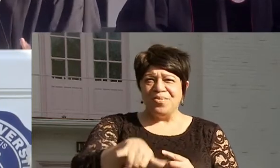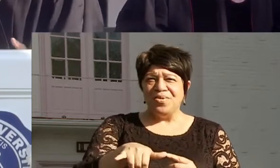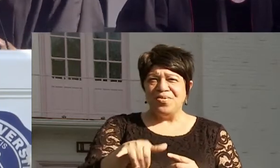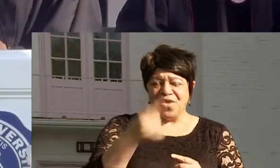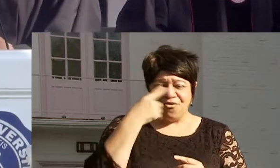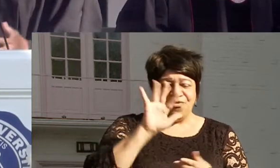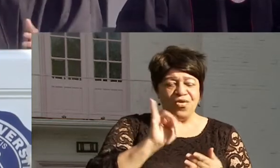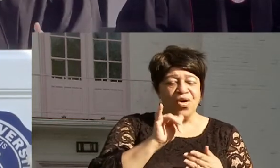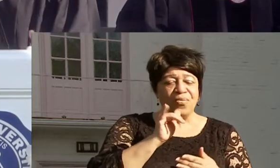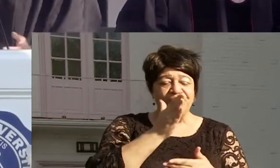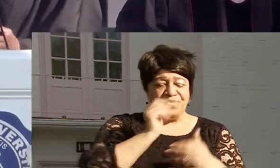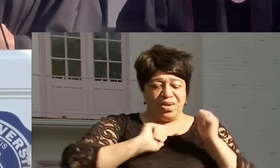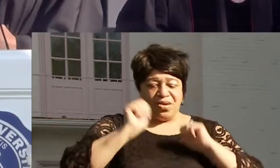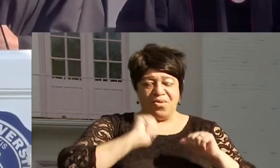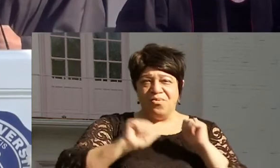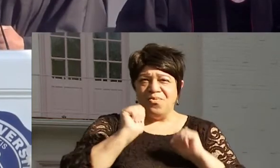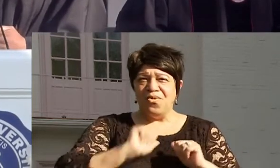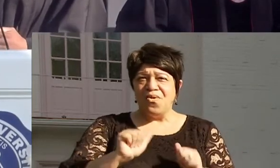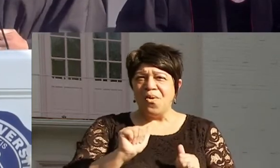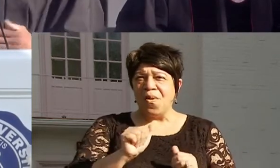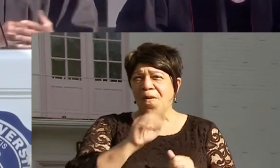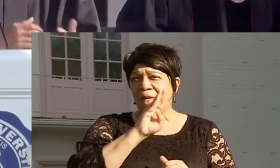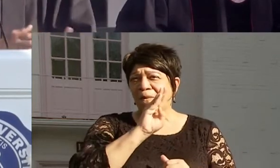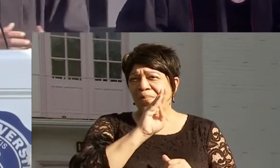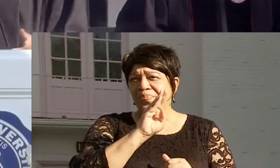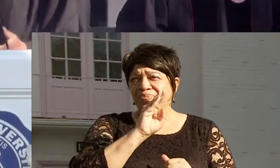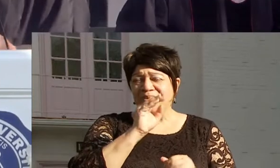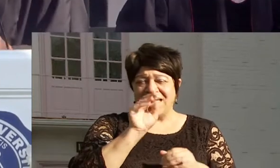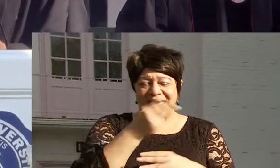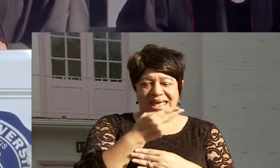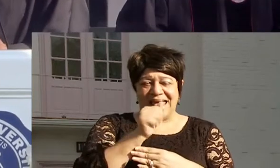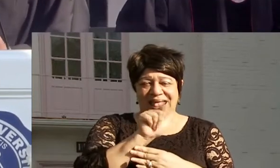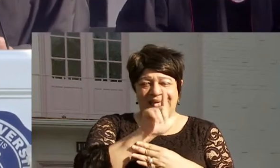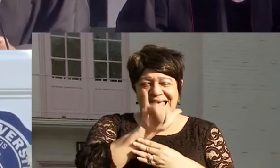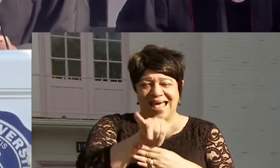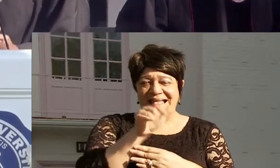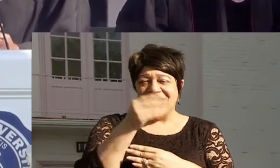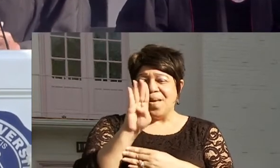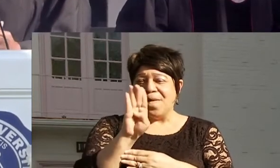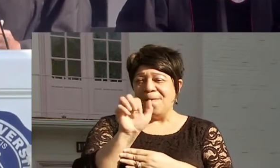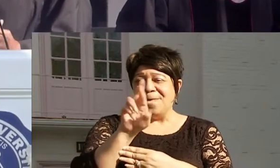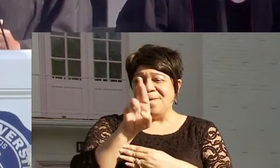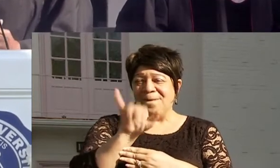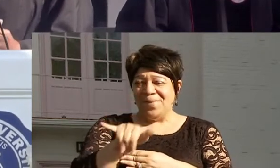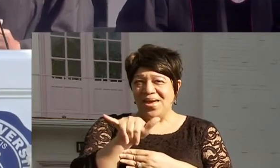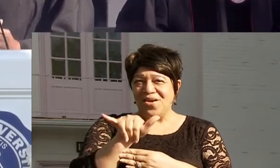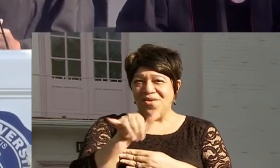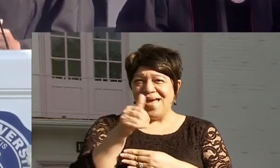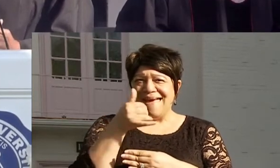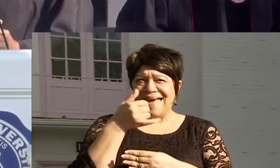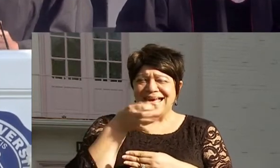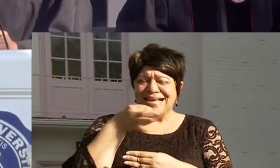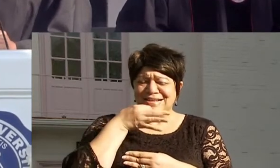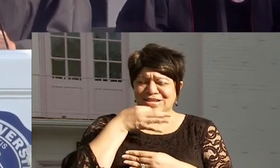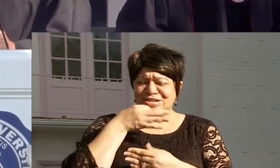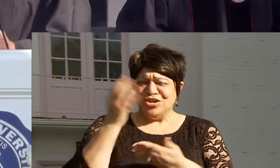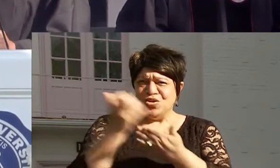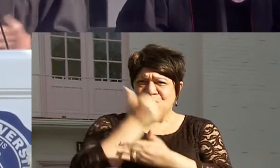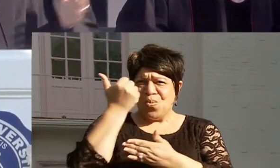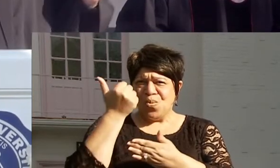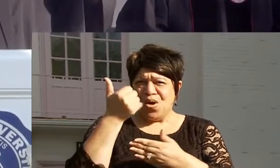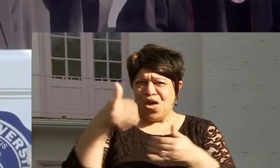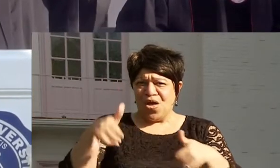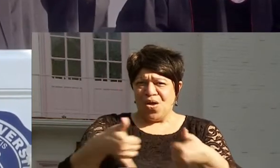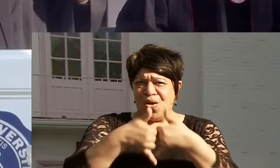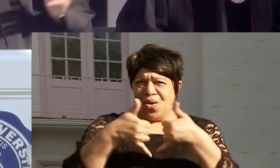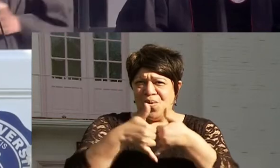selected for the part by the almighty Oprah and Halle Berry, who had just won the Academy Award. I was like,